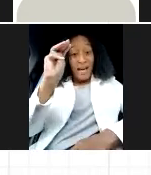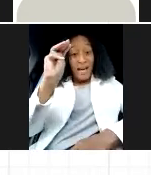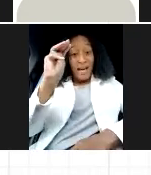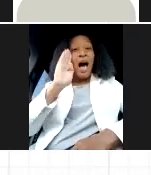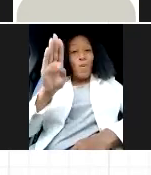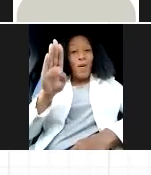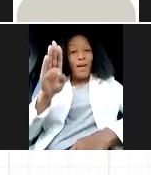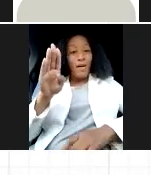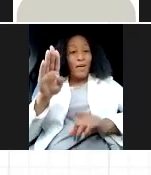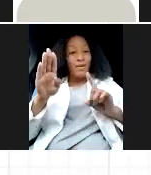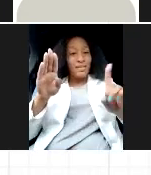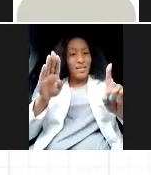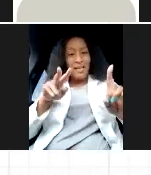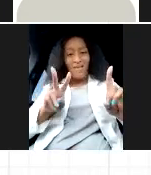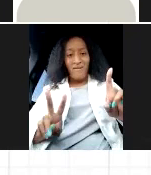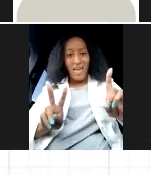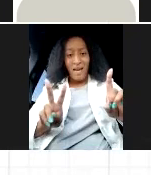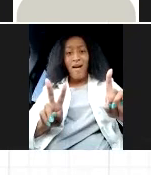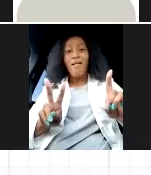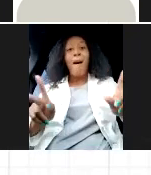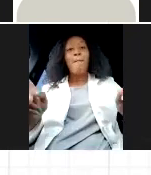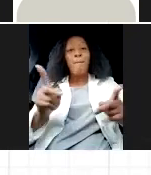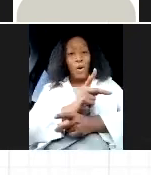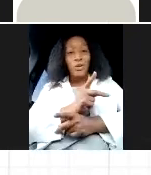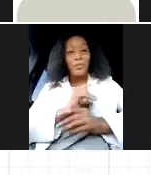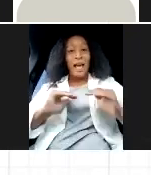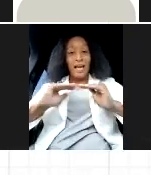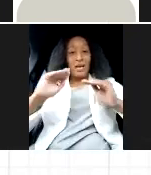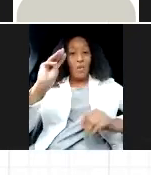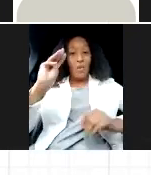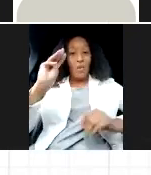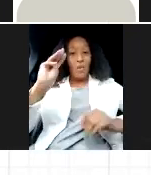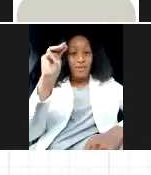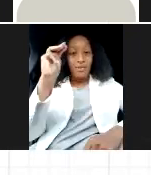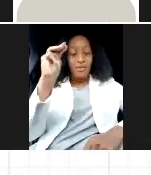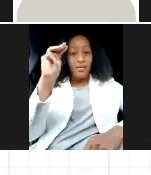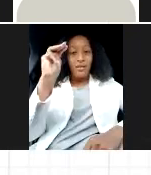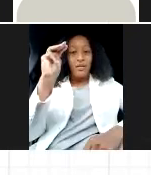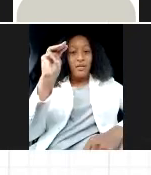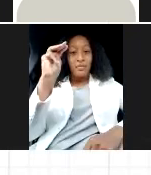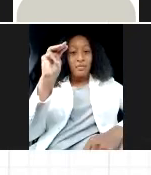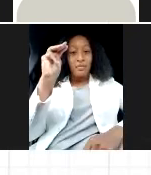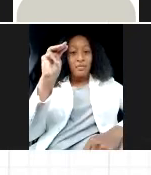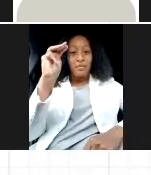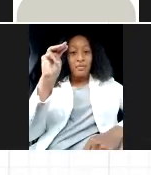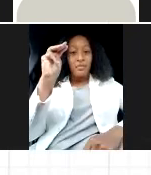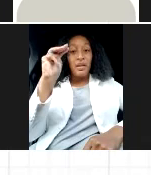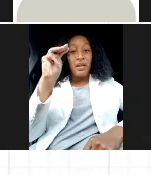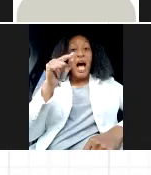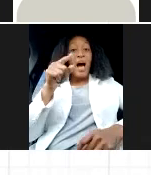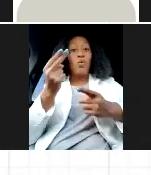the thing that I want? Okay. And I will utilize this consistently throughout the